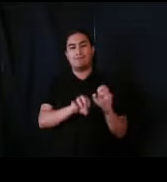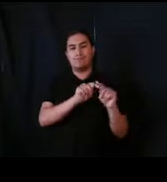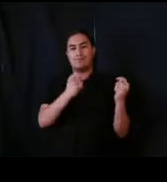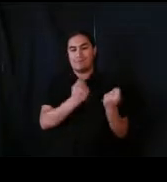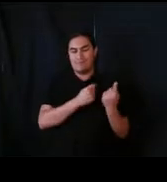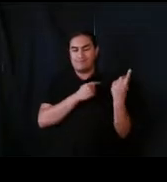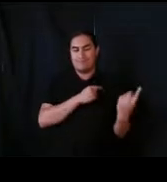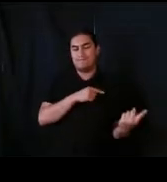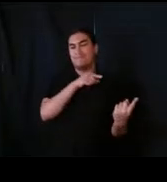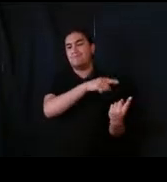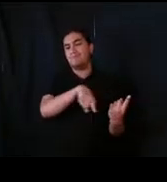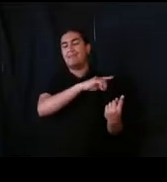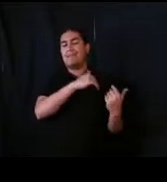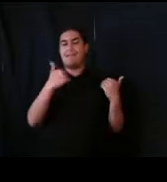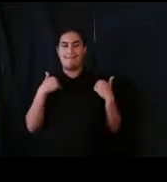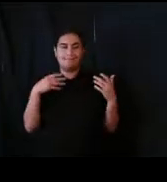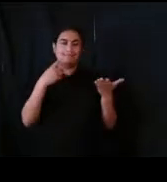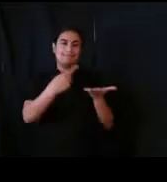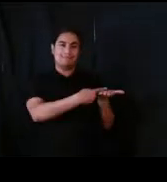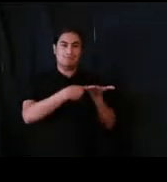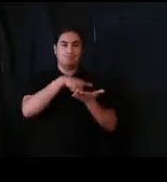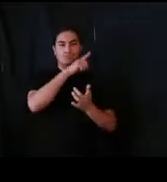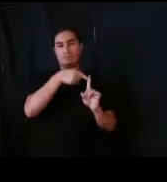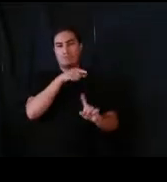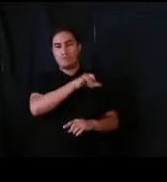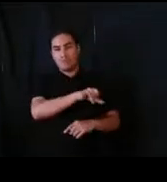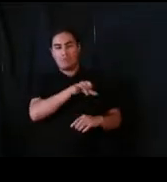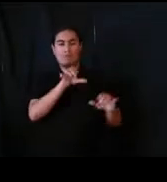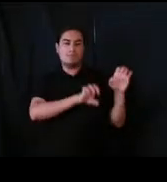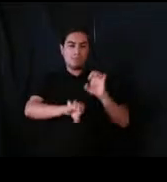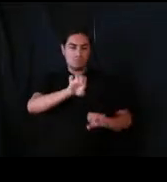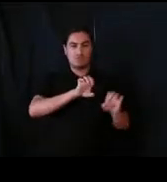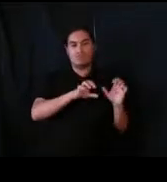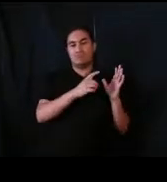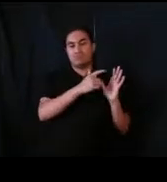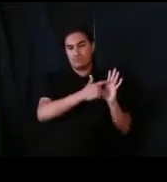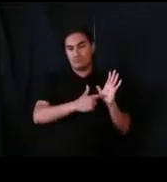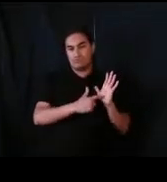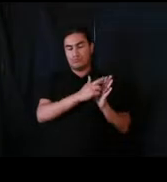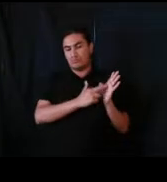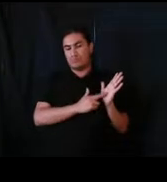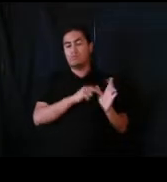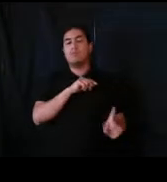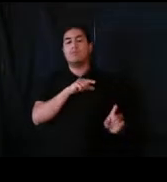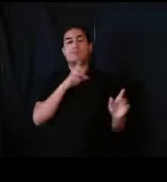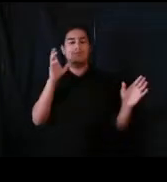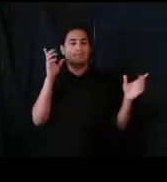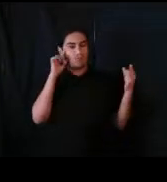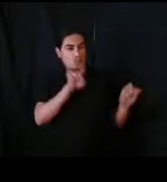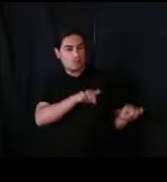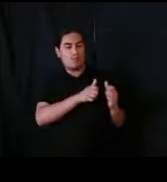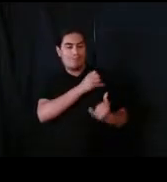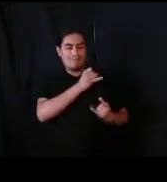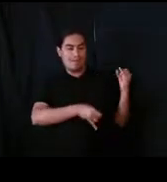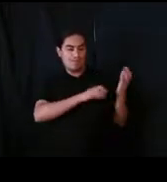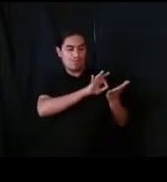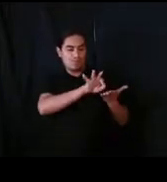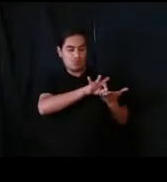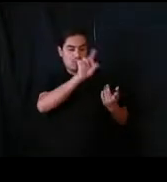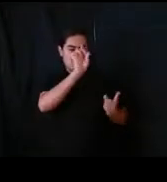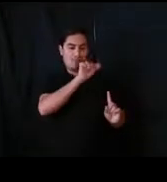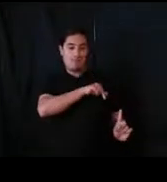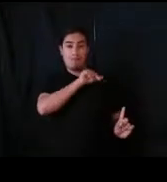ultimately have consensus discussions on each evaluation criteria and come to a consensus on a final score for a criteria and